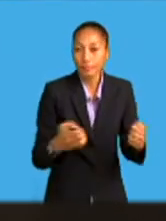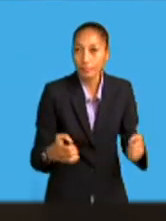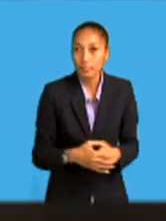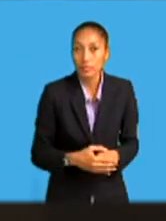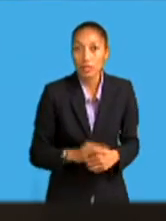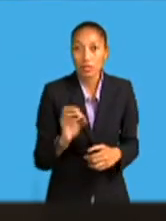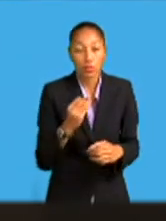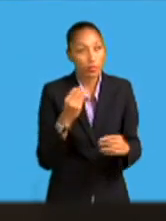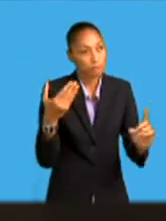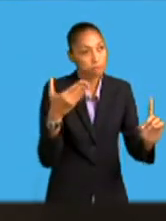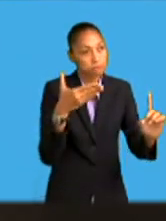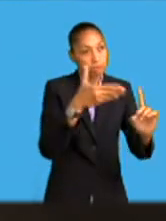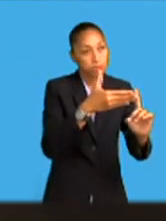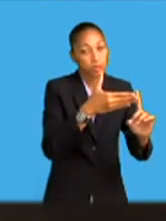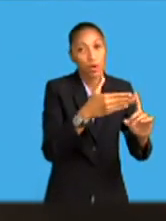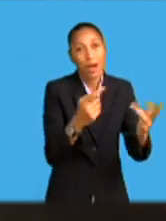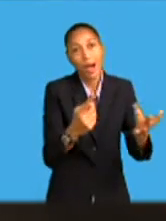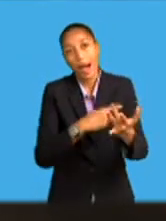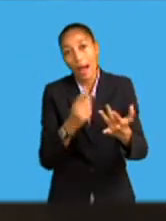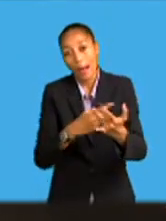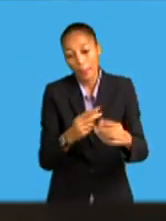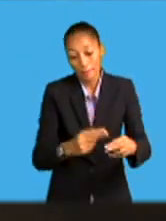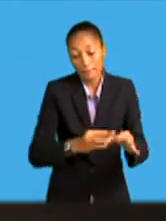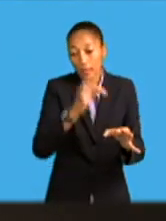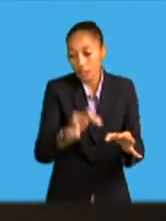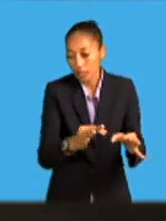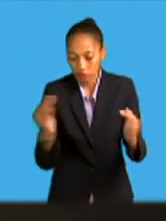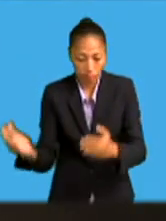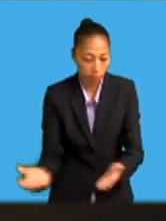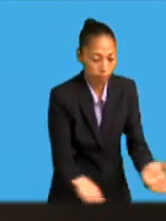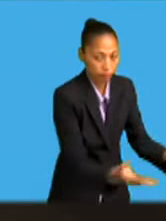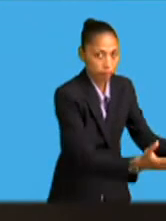economic returns from their plantation resources.